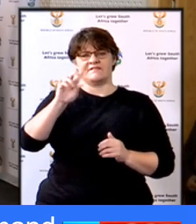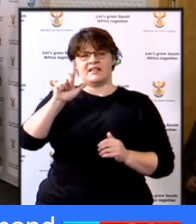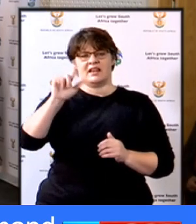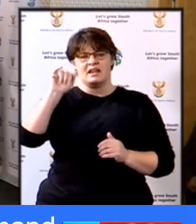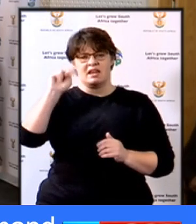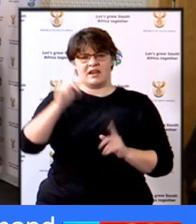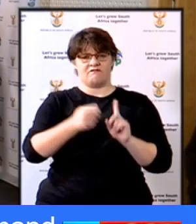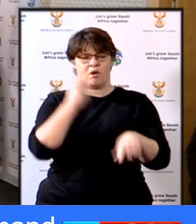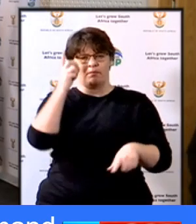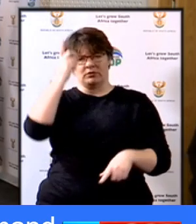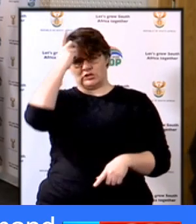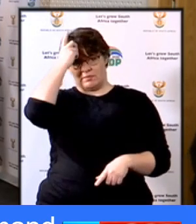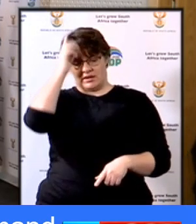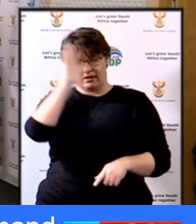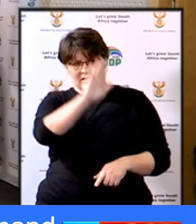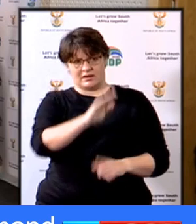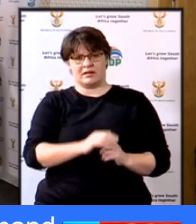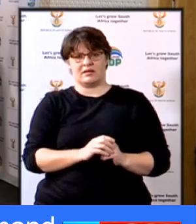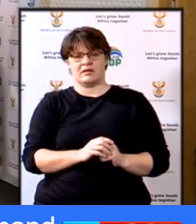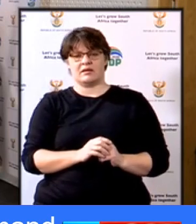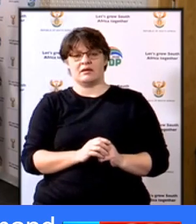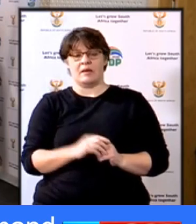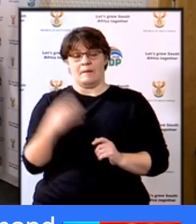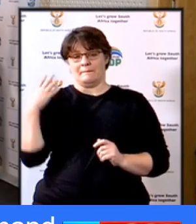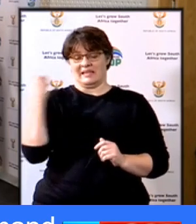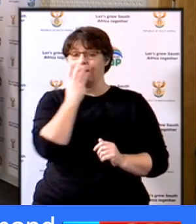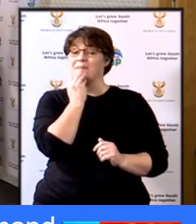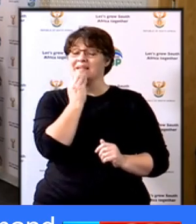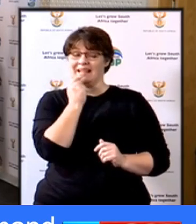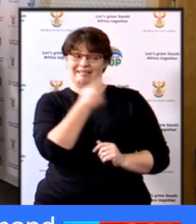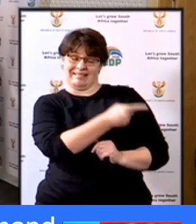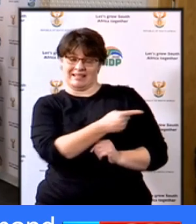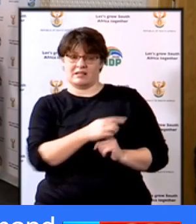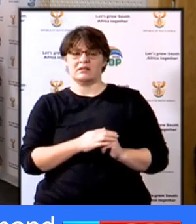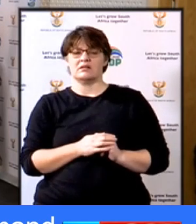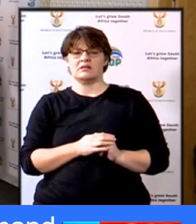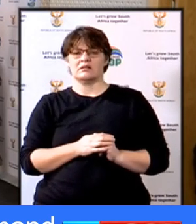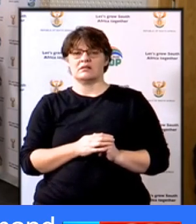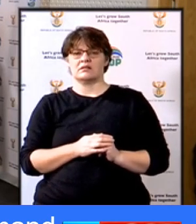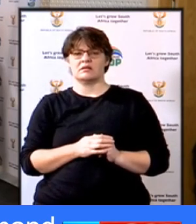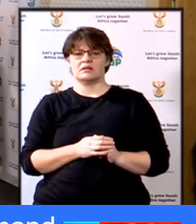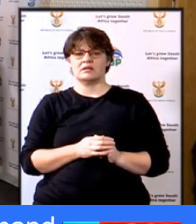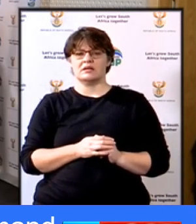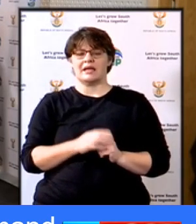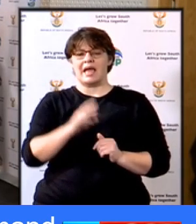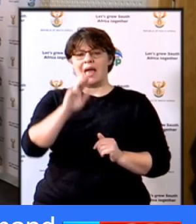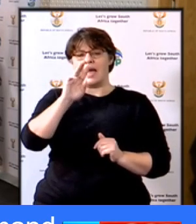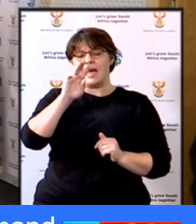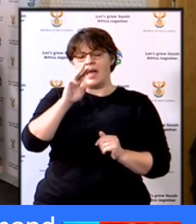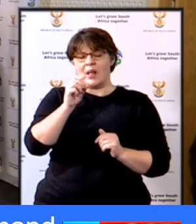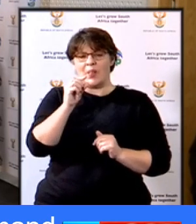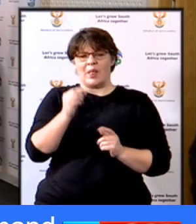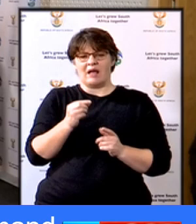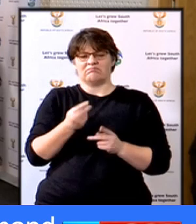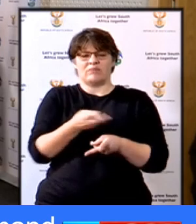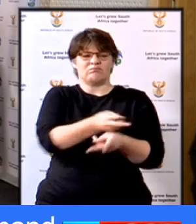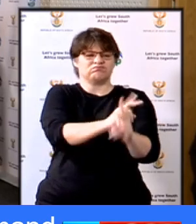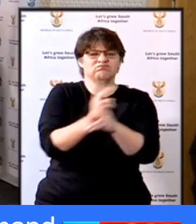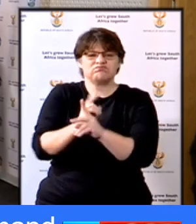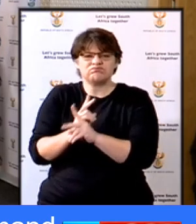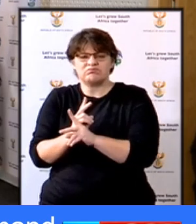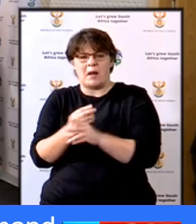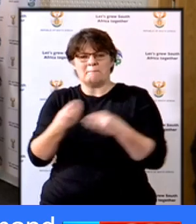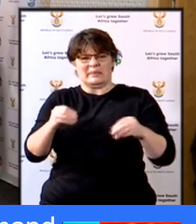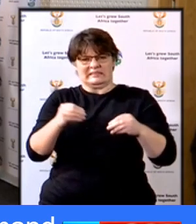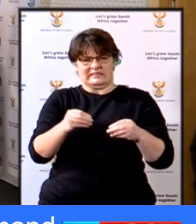Durban, and it's directed to Minister Patel. With the reopening of microfinancing enterprises, what controls is